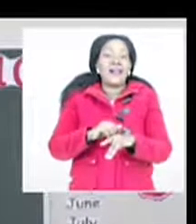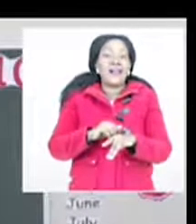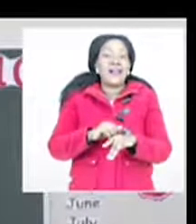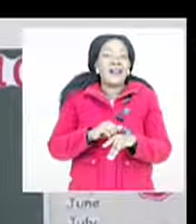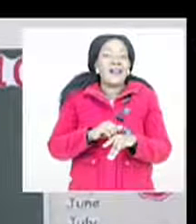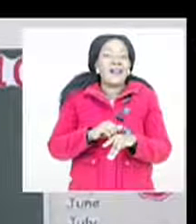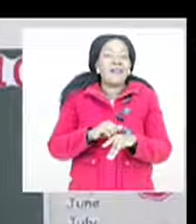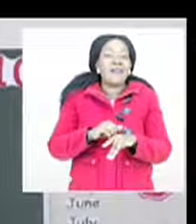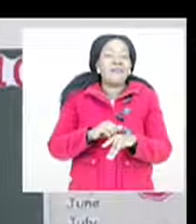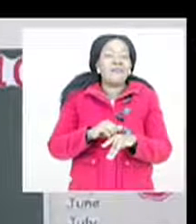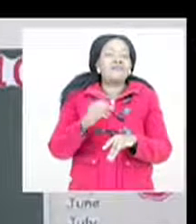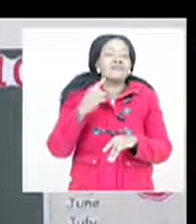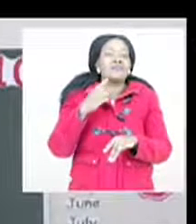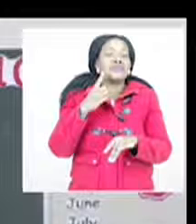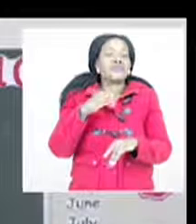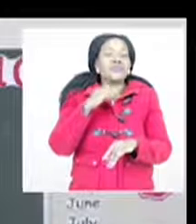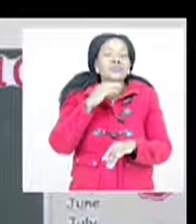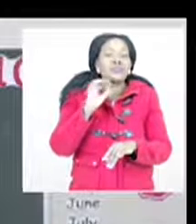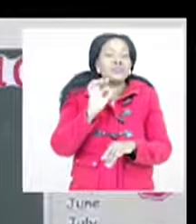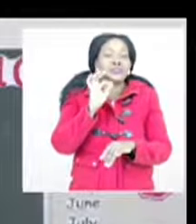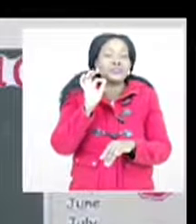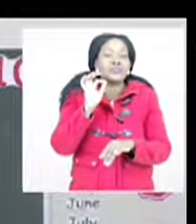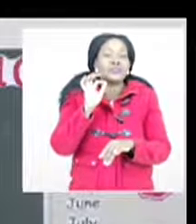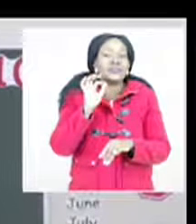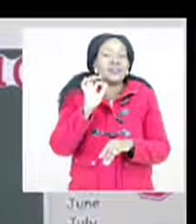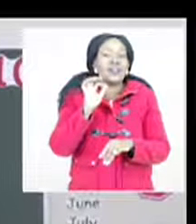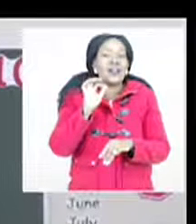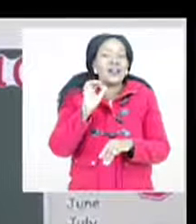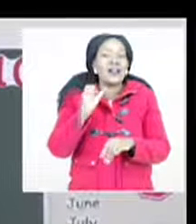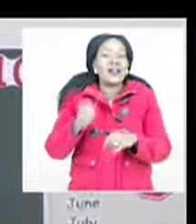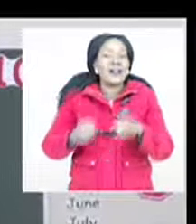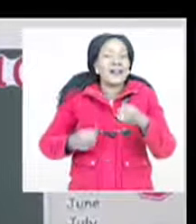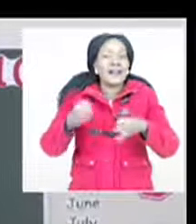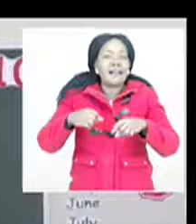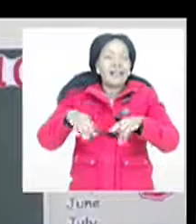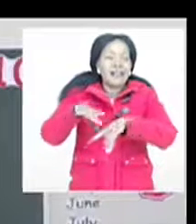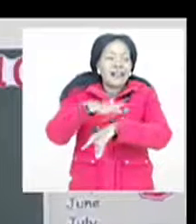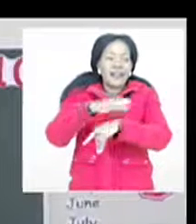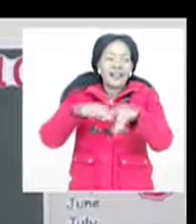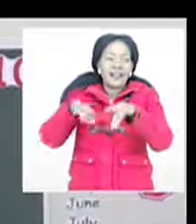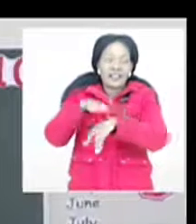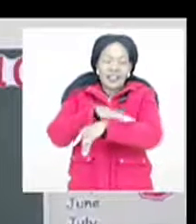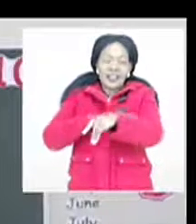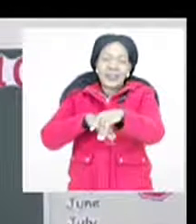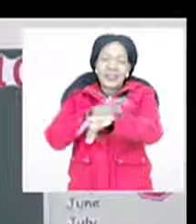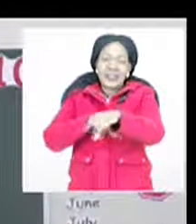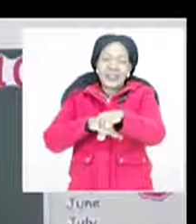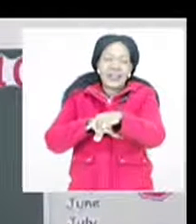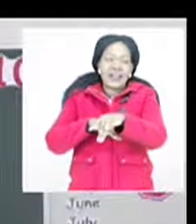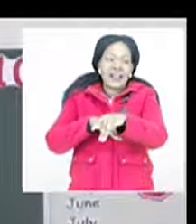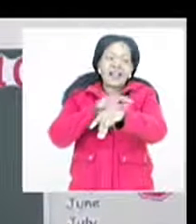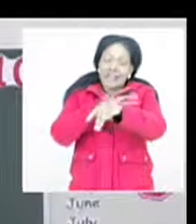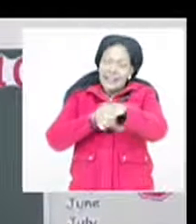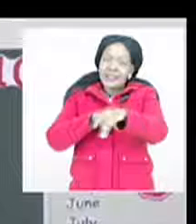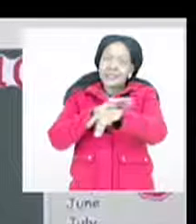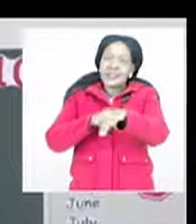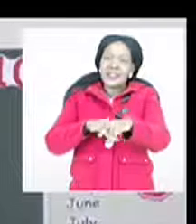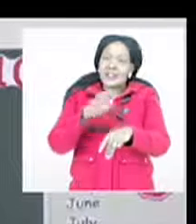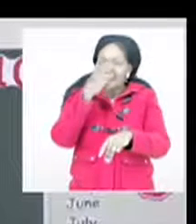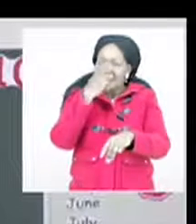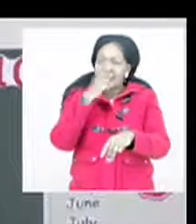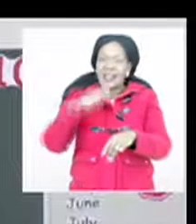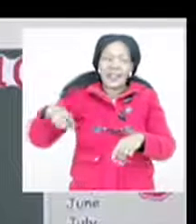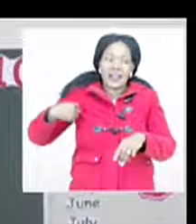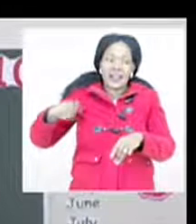lovely poem about a zebra. Run, zebra, run. Zebra, zebra, black and white.